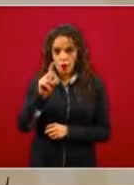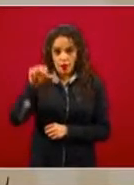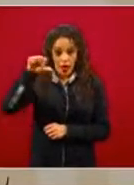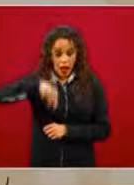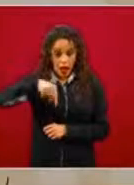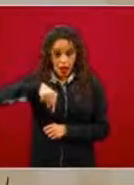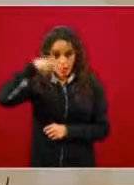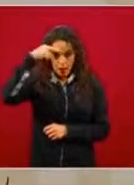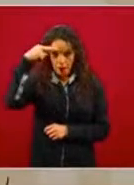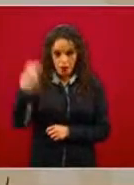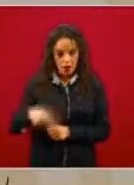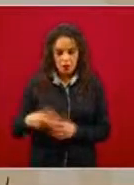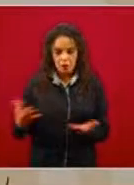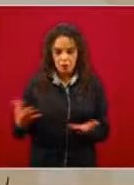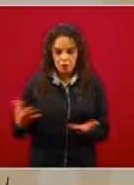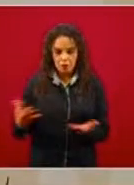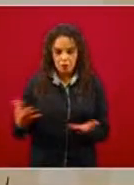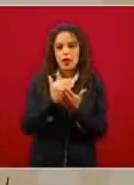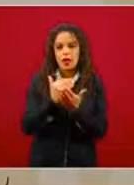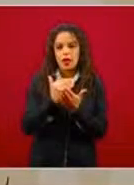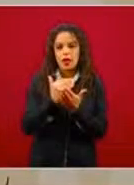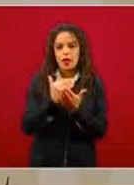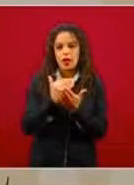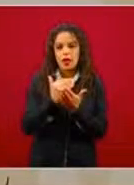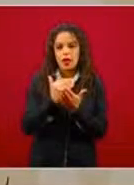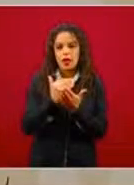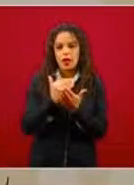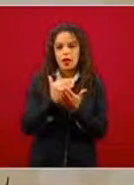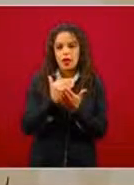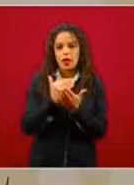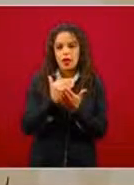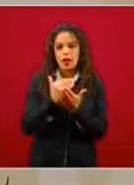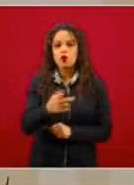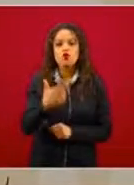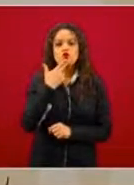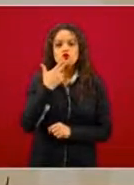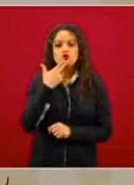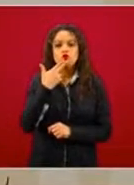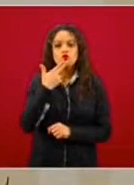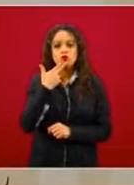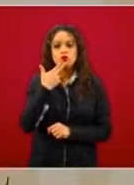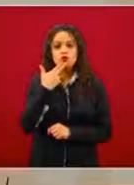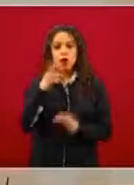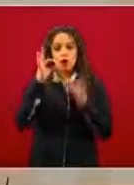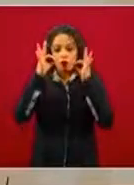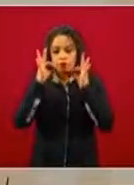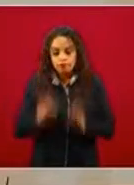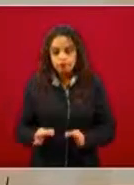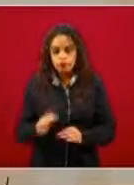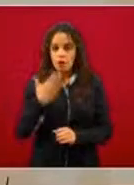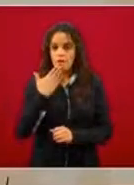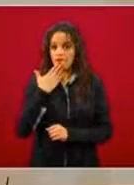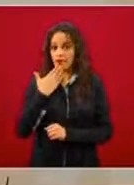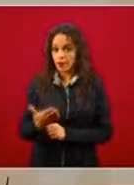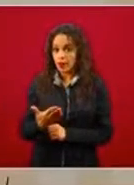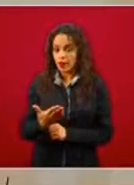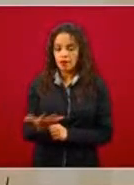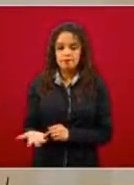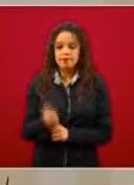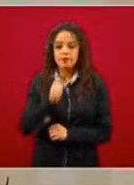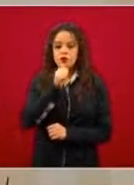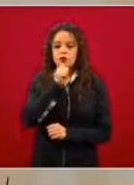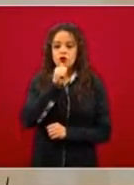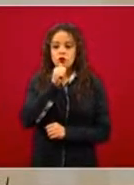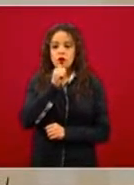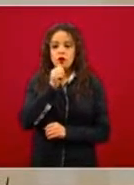medicine to treat COVID-19 in Mexico. We do have a technical guide on what would be potential use of